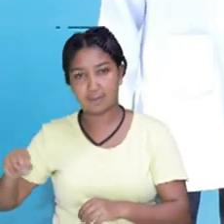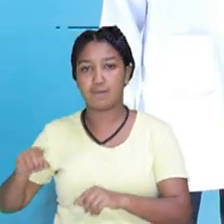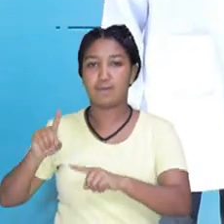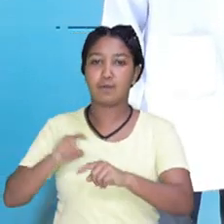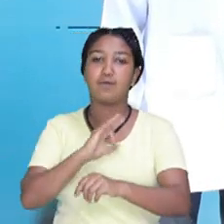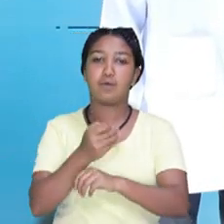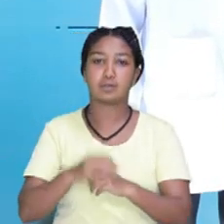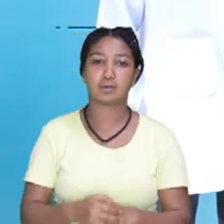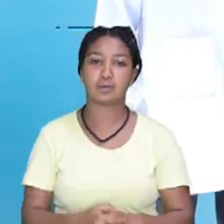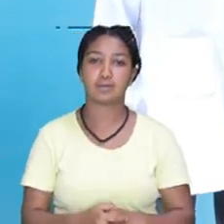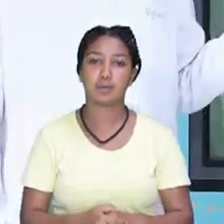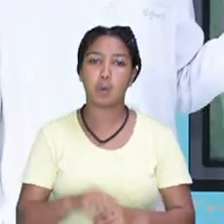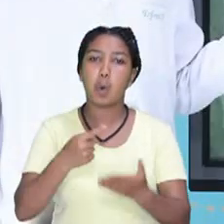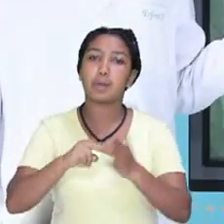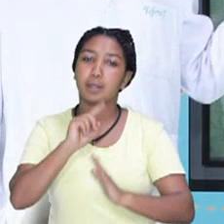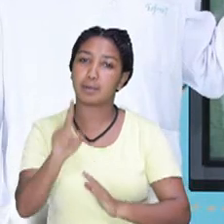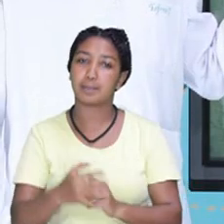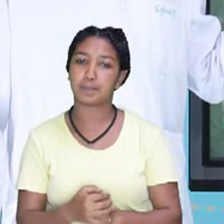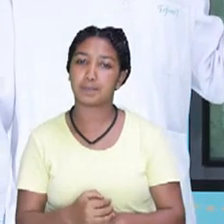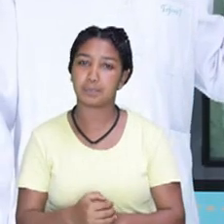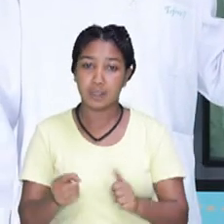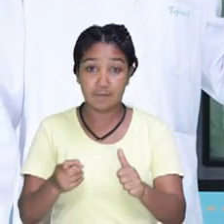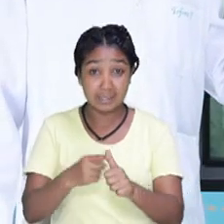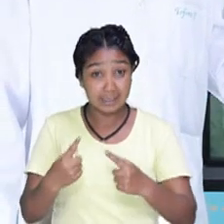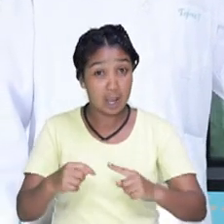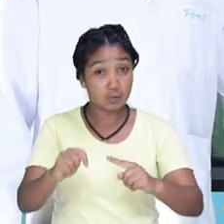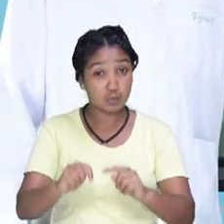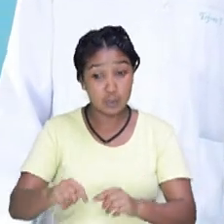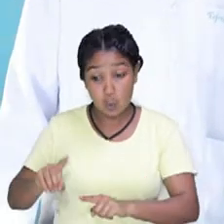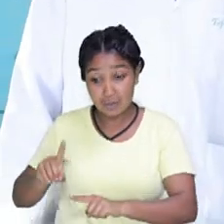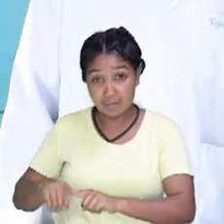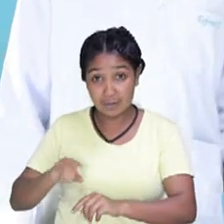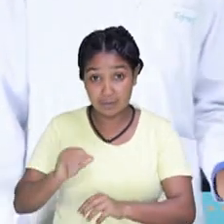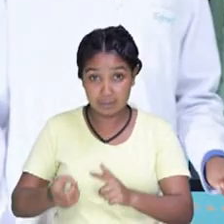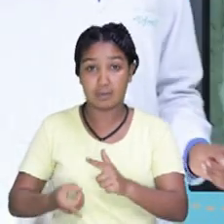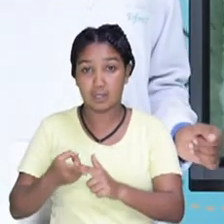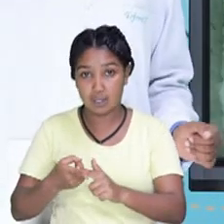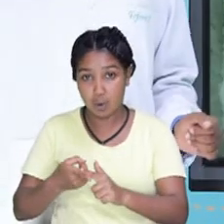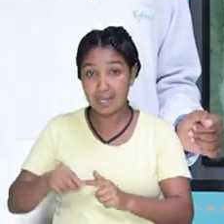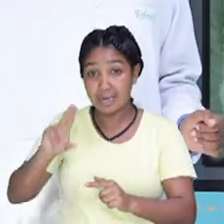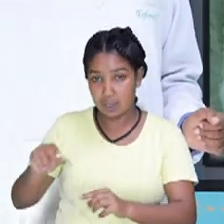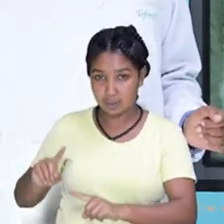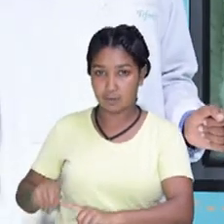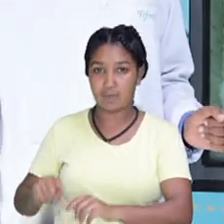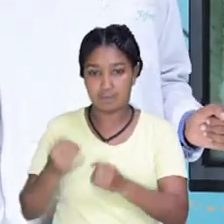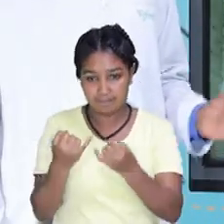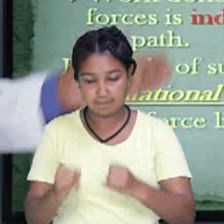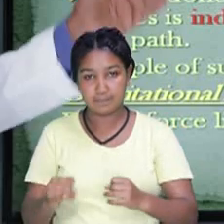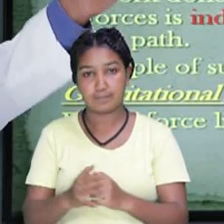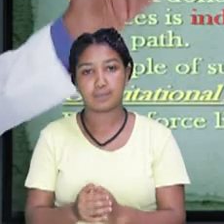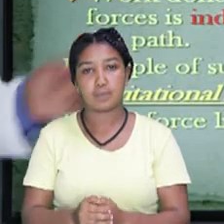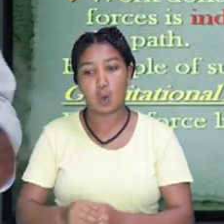mean by dissipative force? Well, first let's try to see conservative force, then we'll try to see about non-conservative